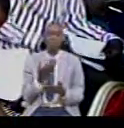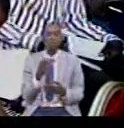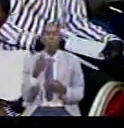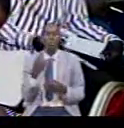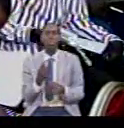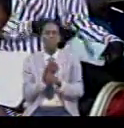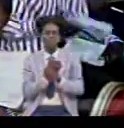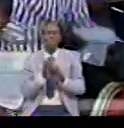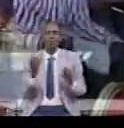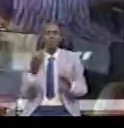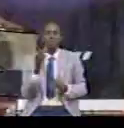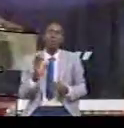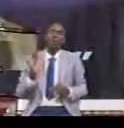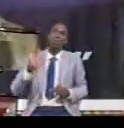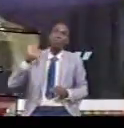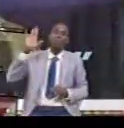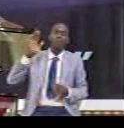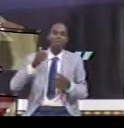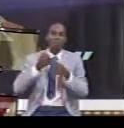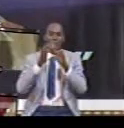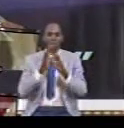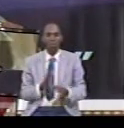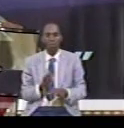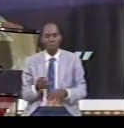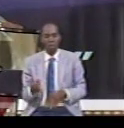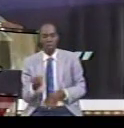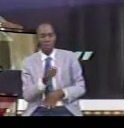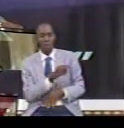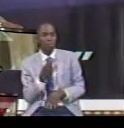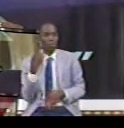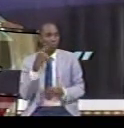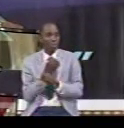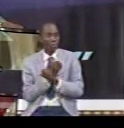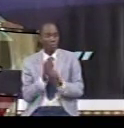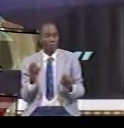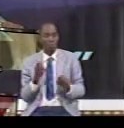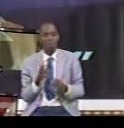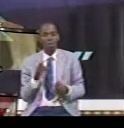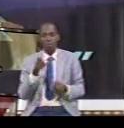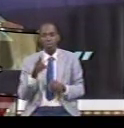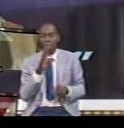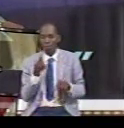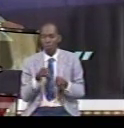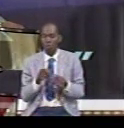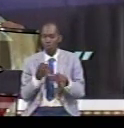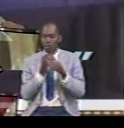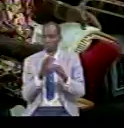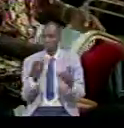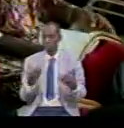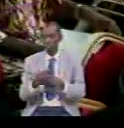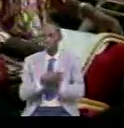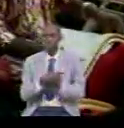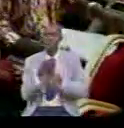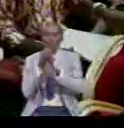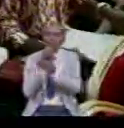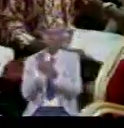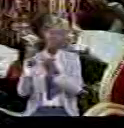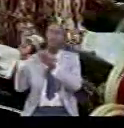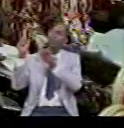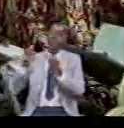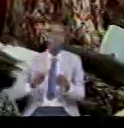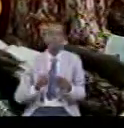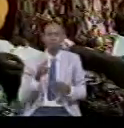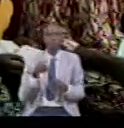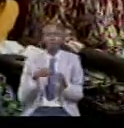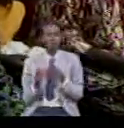of his followers. They were saved. And if you're a follower today, salvation comes to you. You abandon your sin